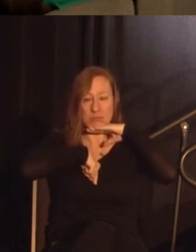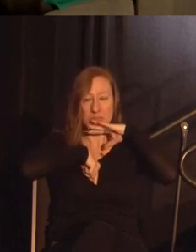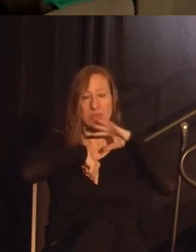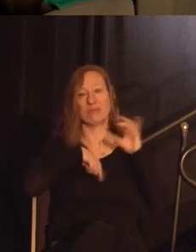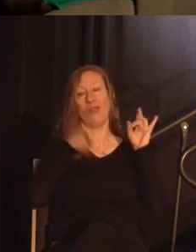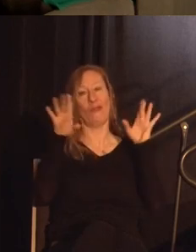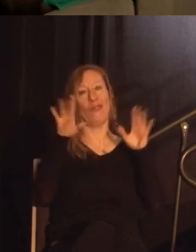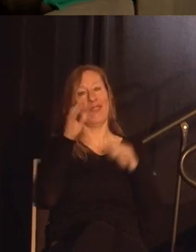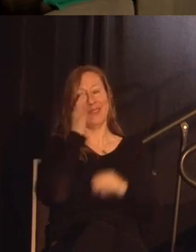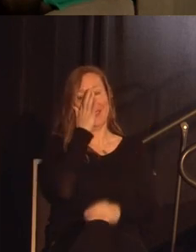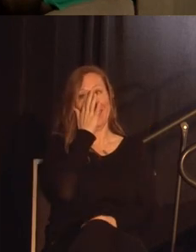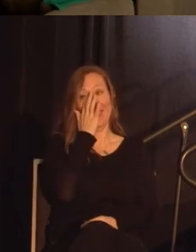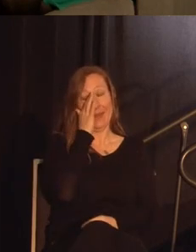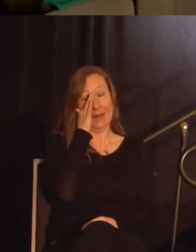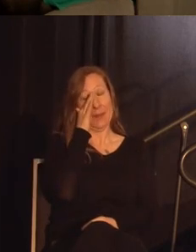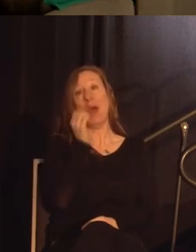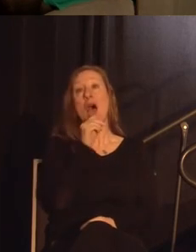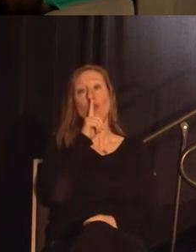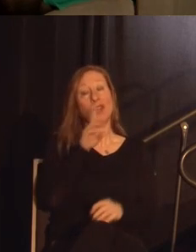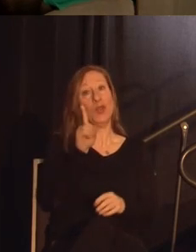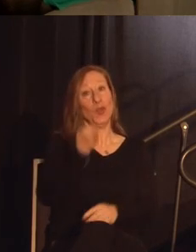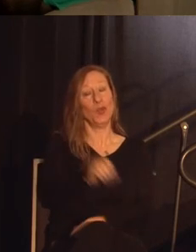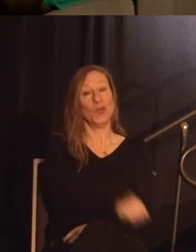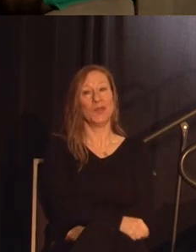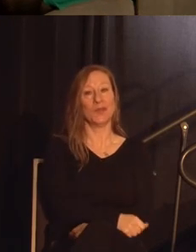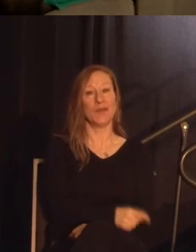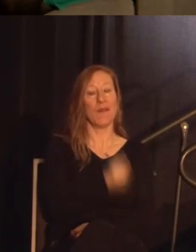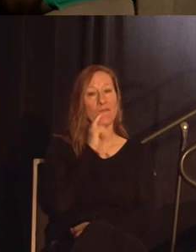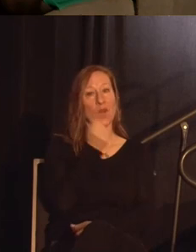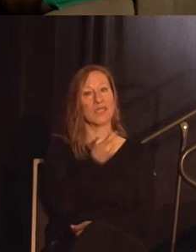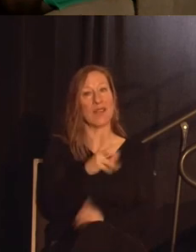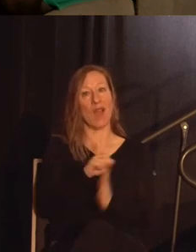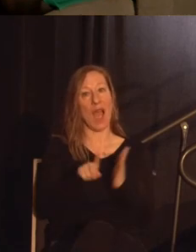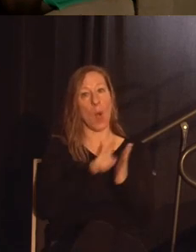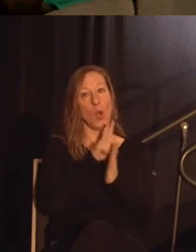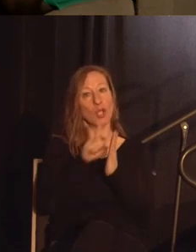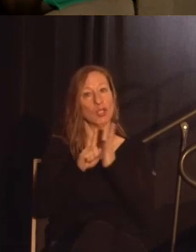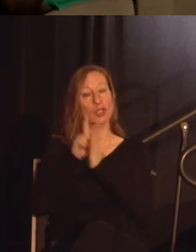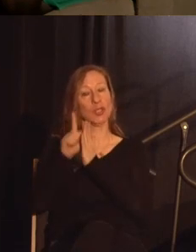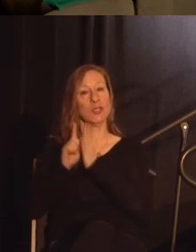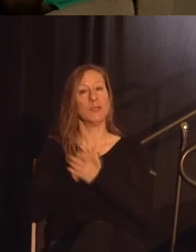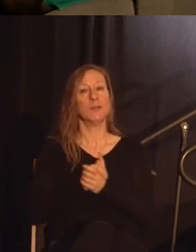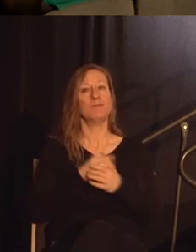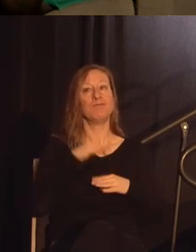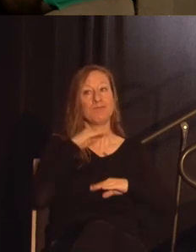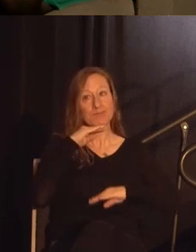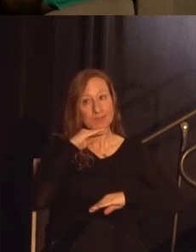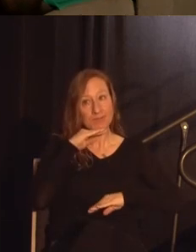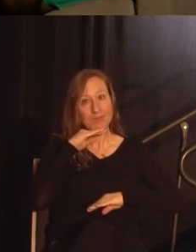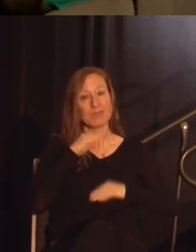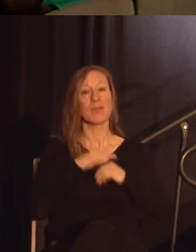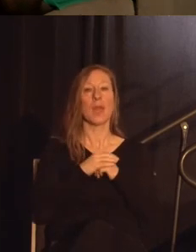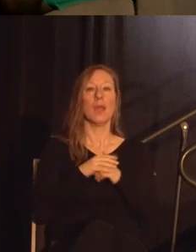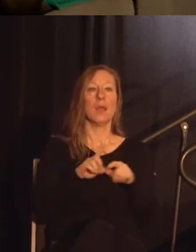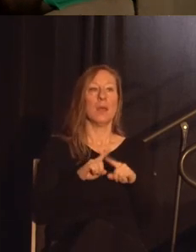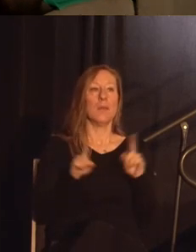Mortifying. But I truly do that for hours. That's amazing. And,